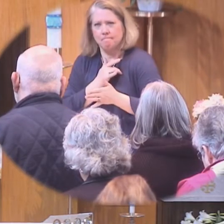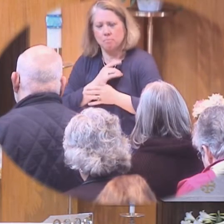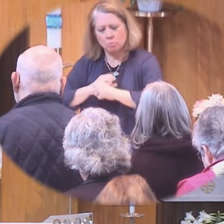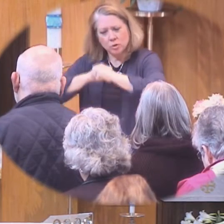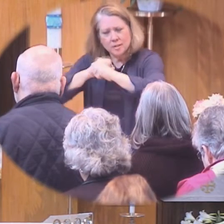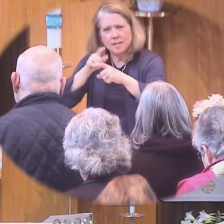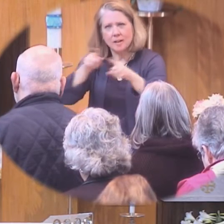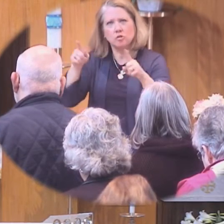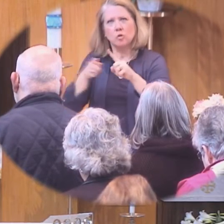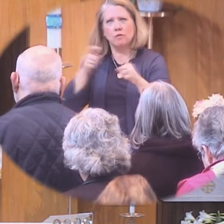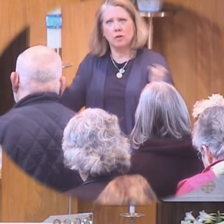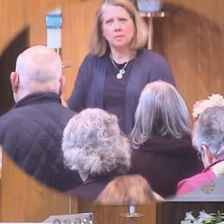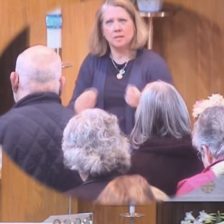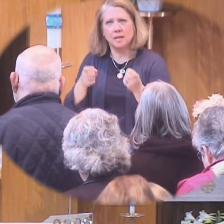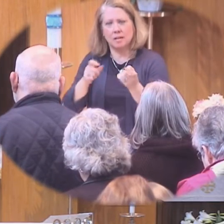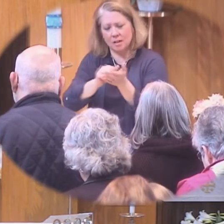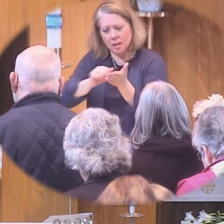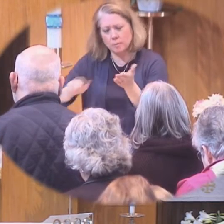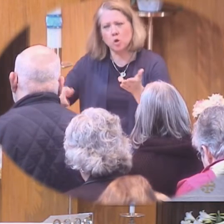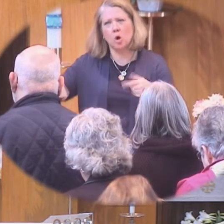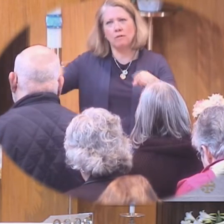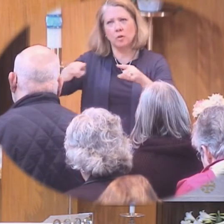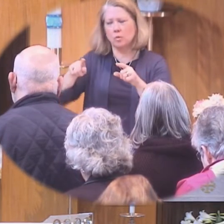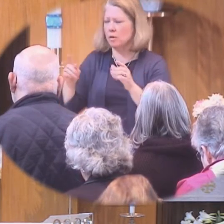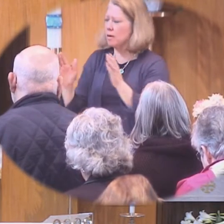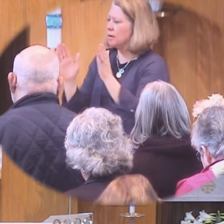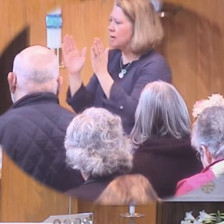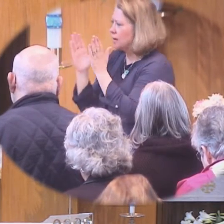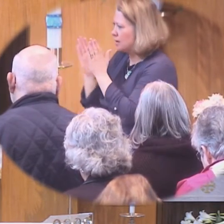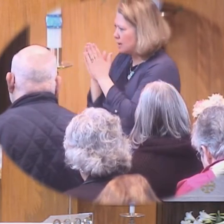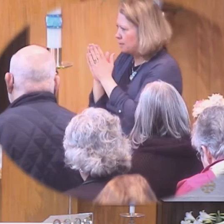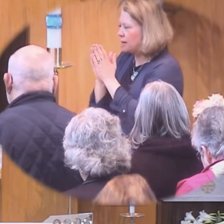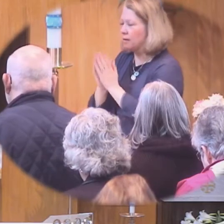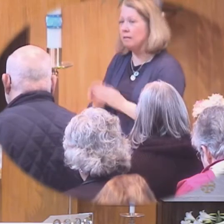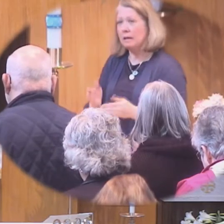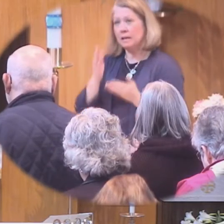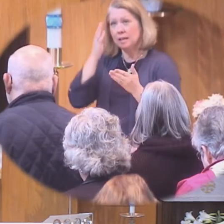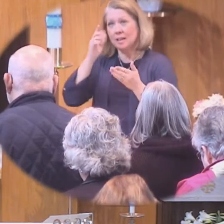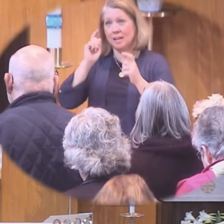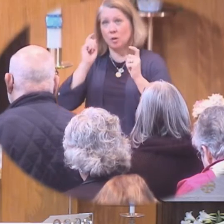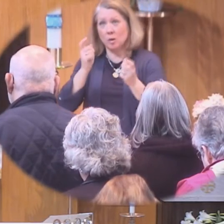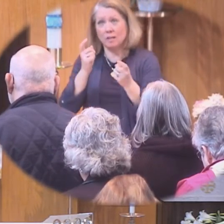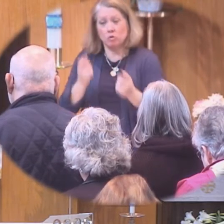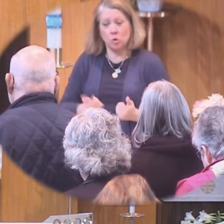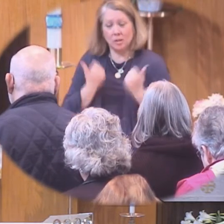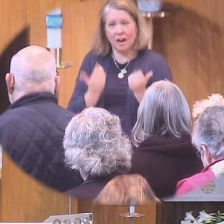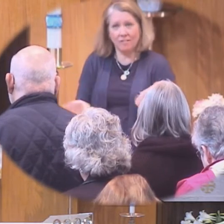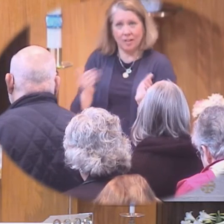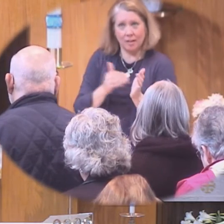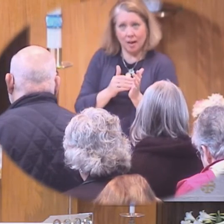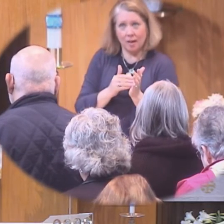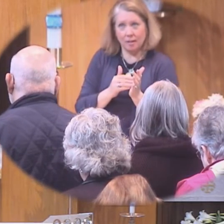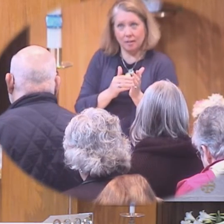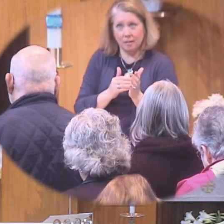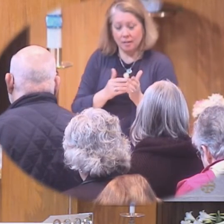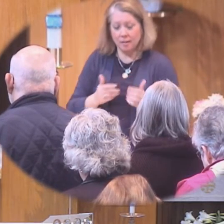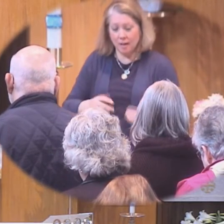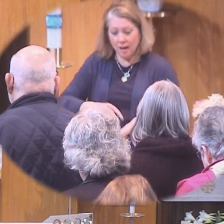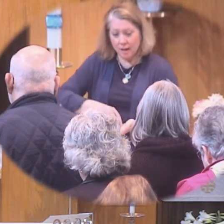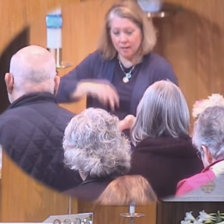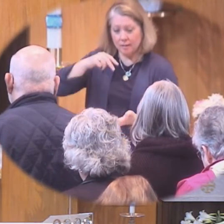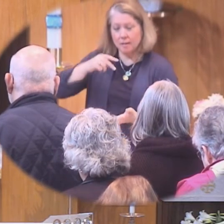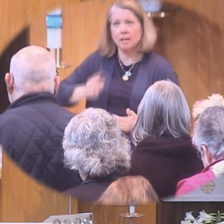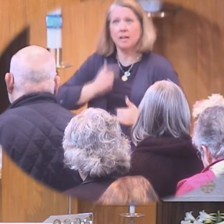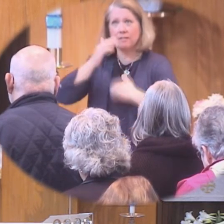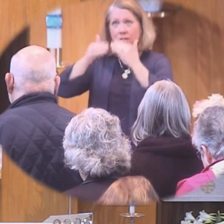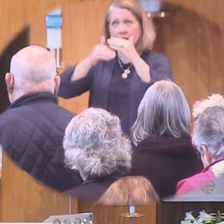sin. Amen. And may he, who restores you to eternal life in the resurrection of his only begotten Son,